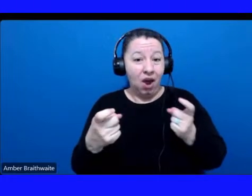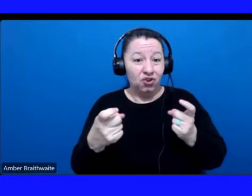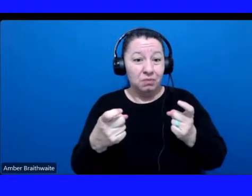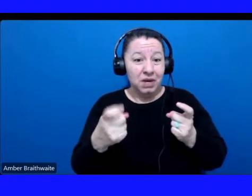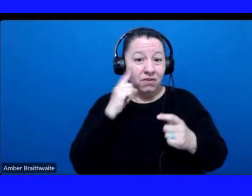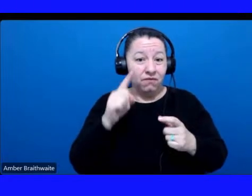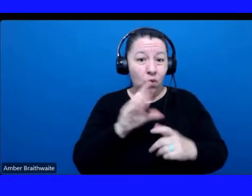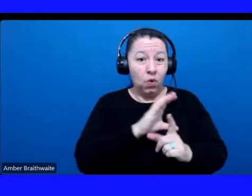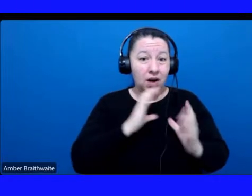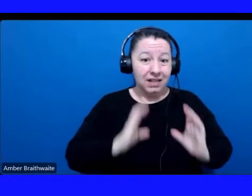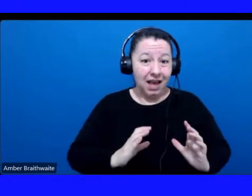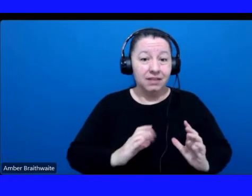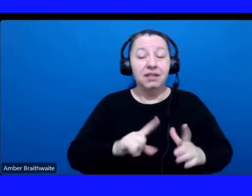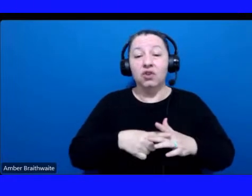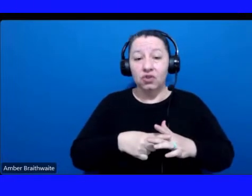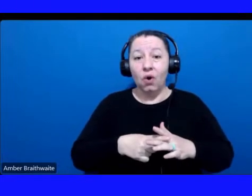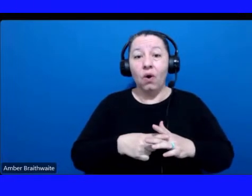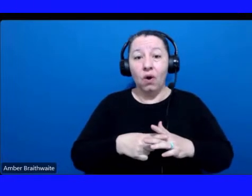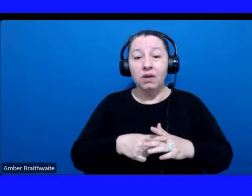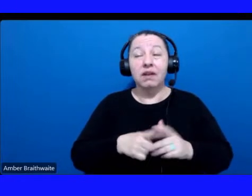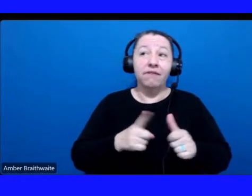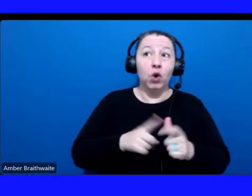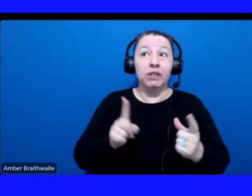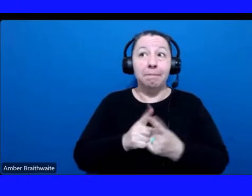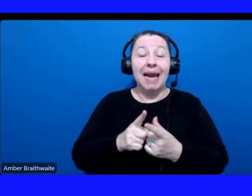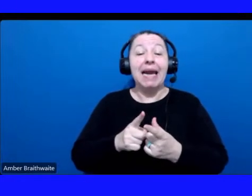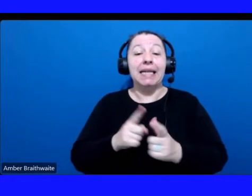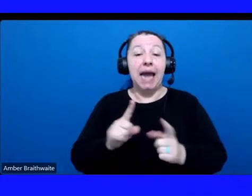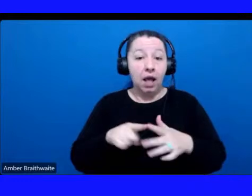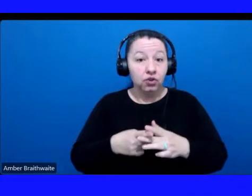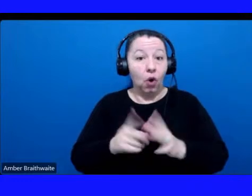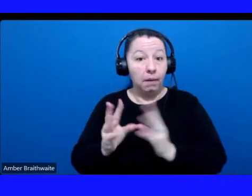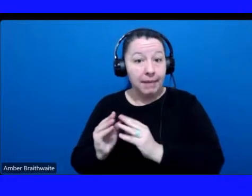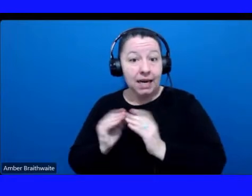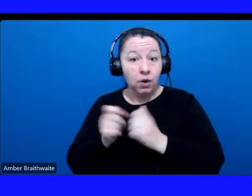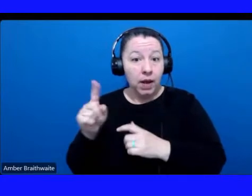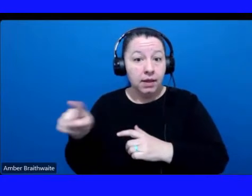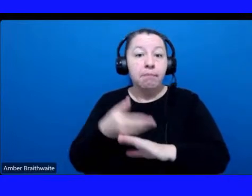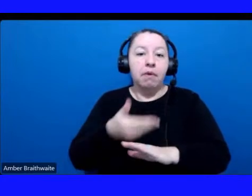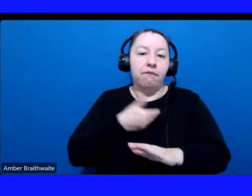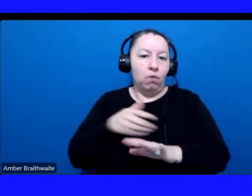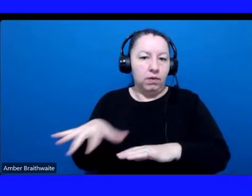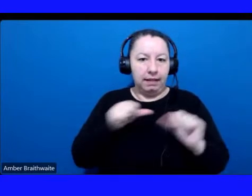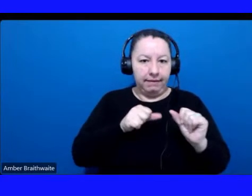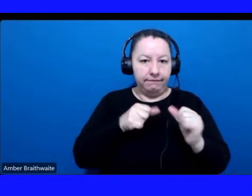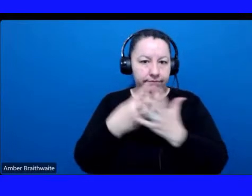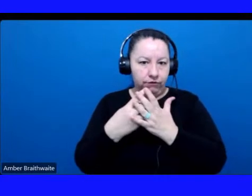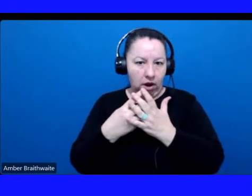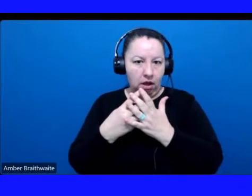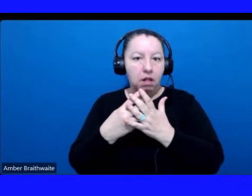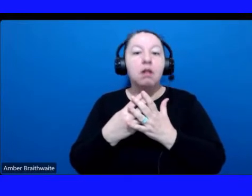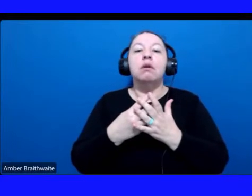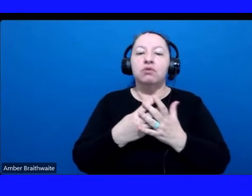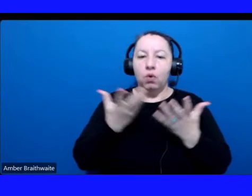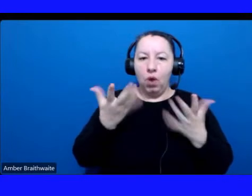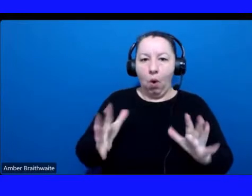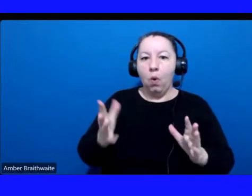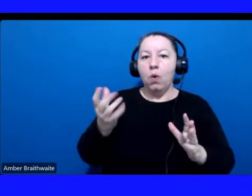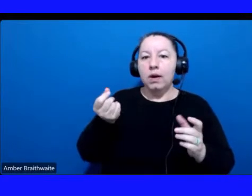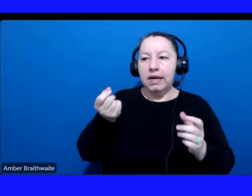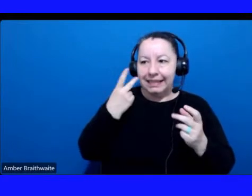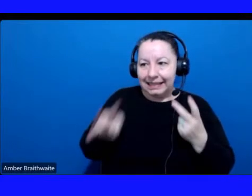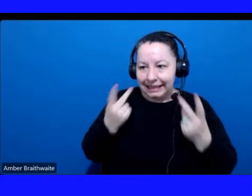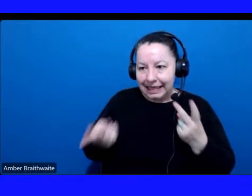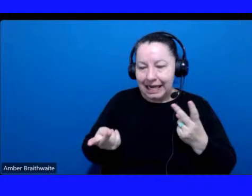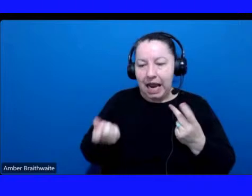other kind of restrictions around their engagement with children, or things that they need to be doing. So, but where there are family